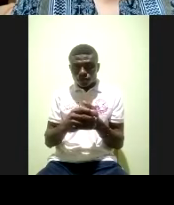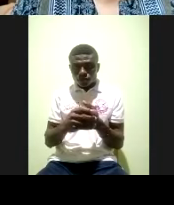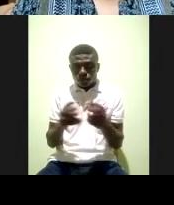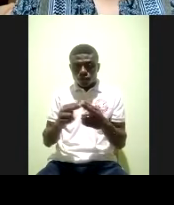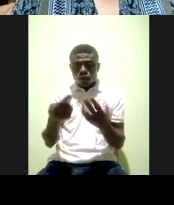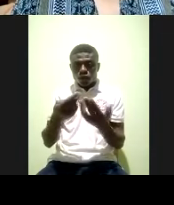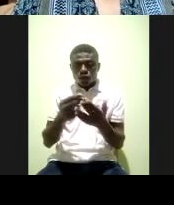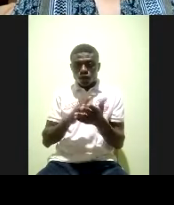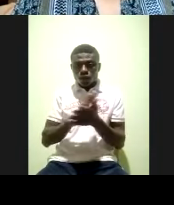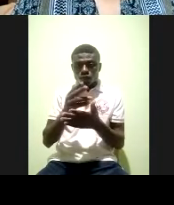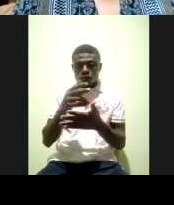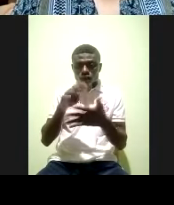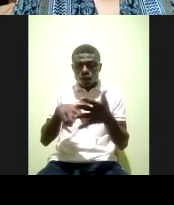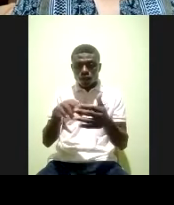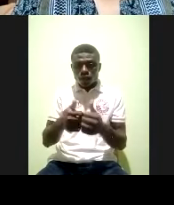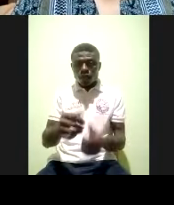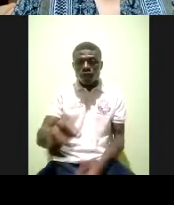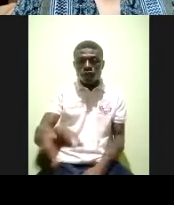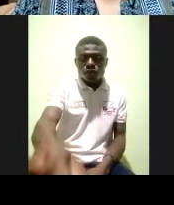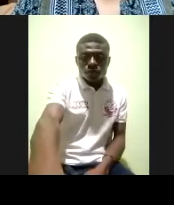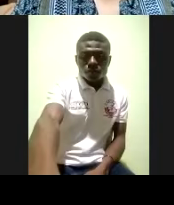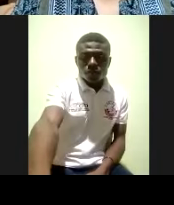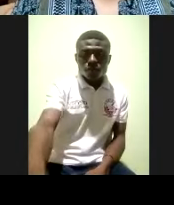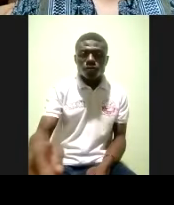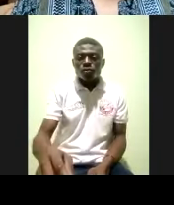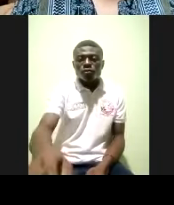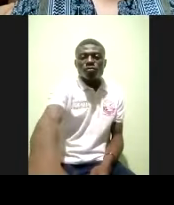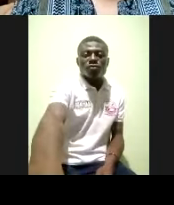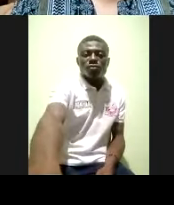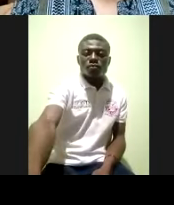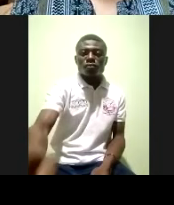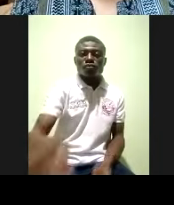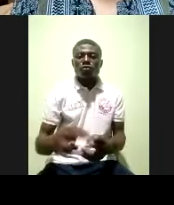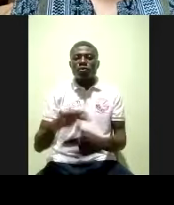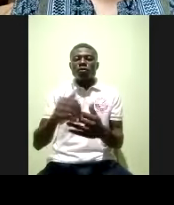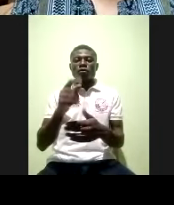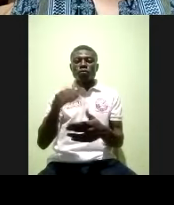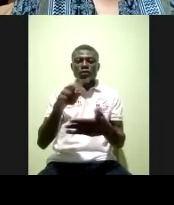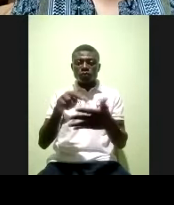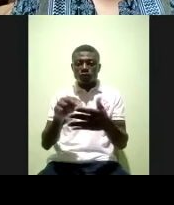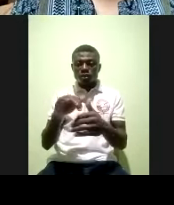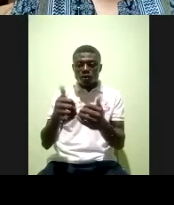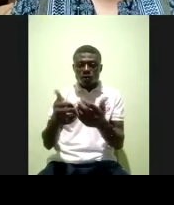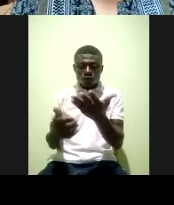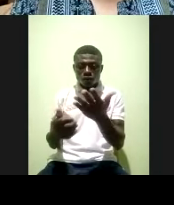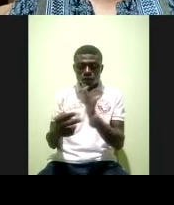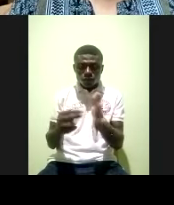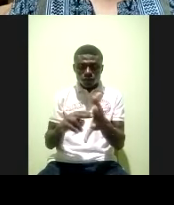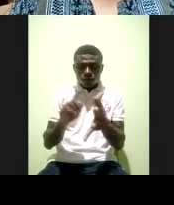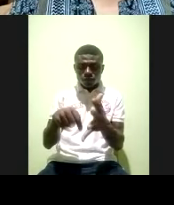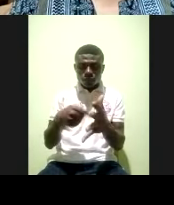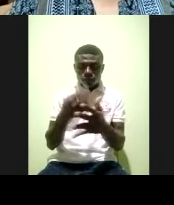be like this. The challenge would be poor readers or the struggling readers could be stairs. They might skip